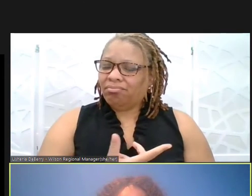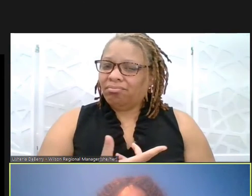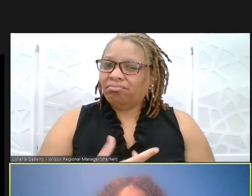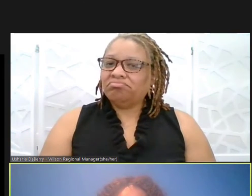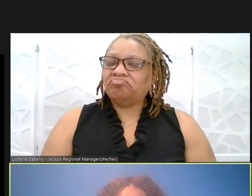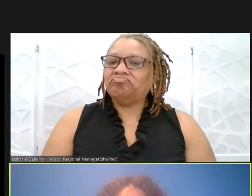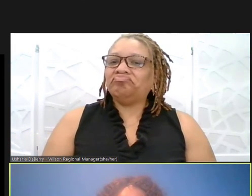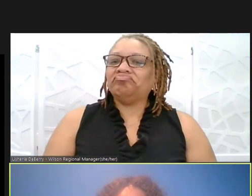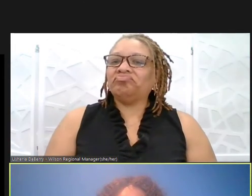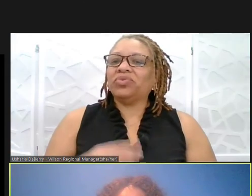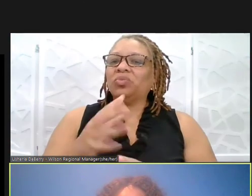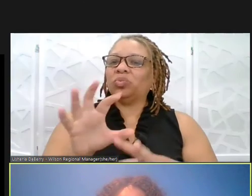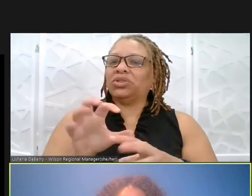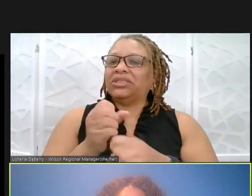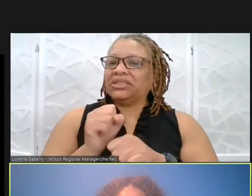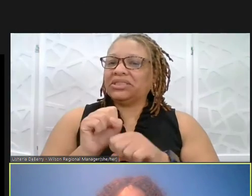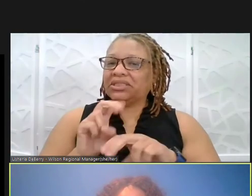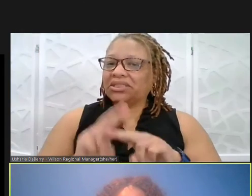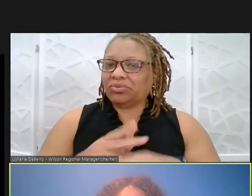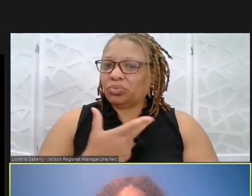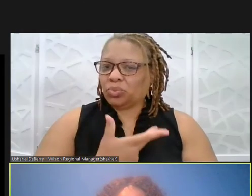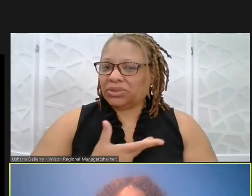I have 2 interpreters with me,